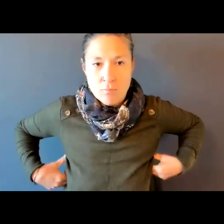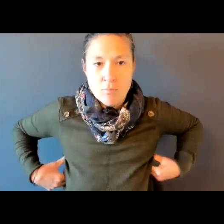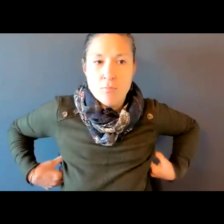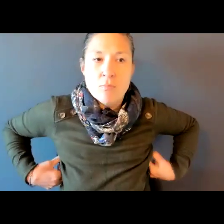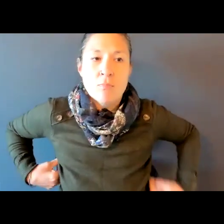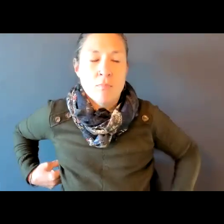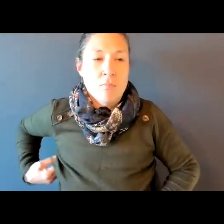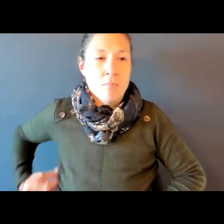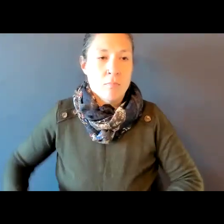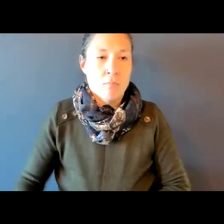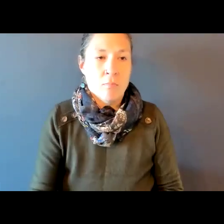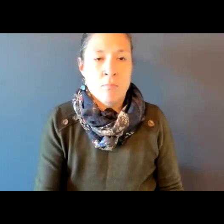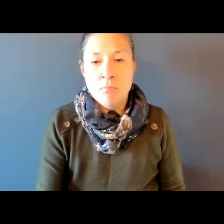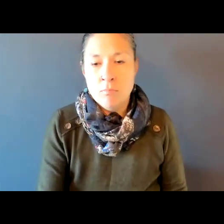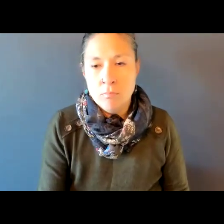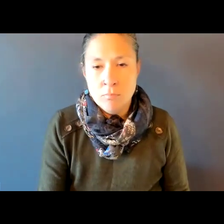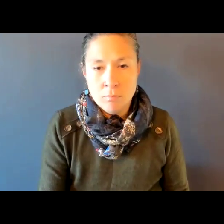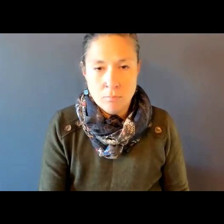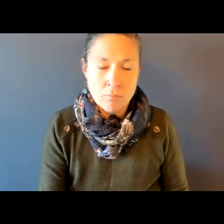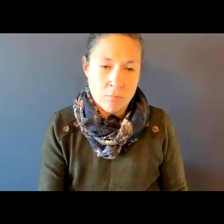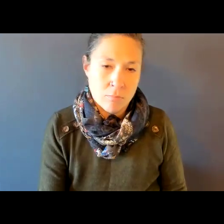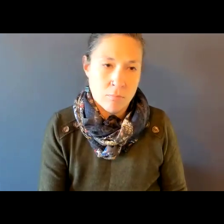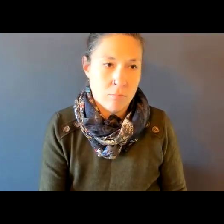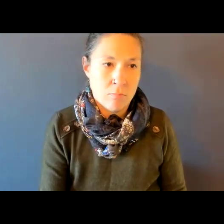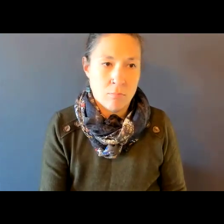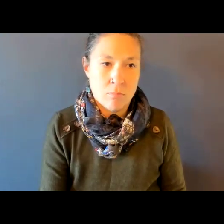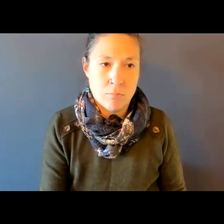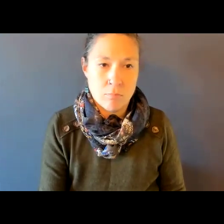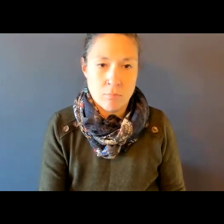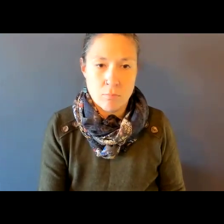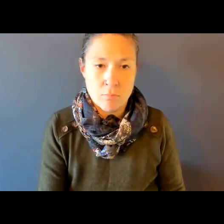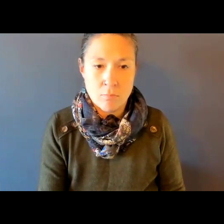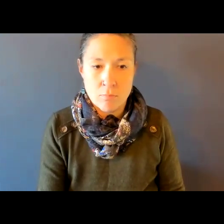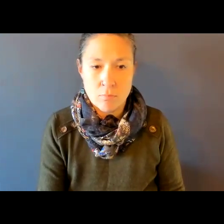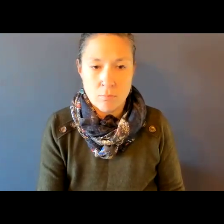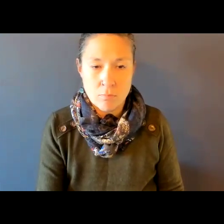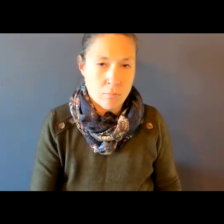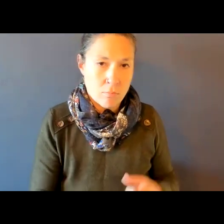Martha, let's see. Are you still here?